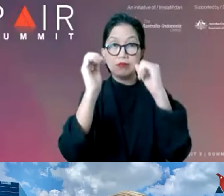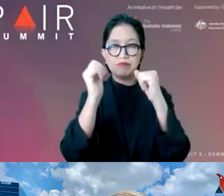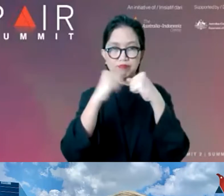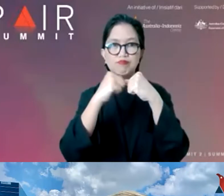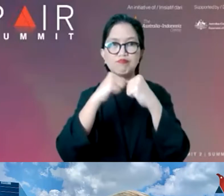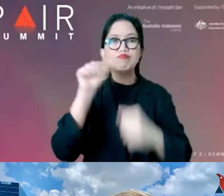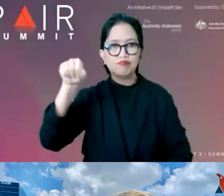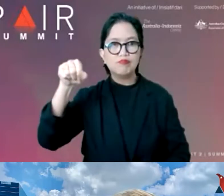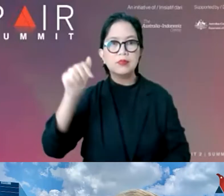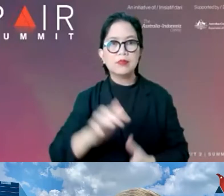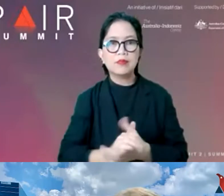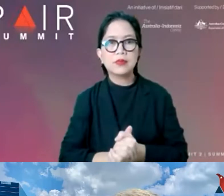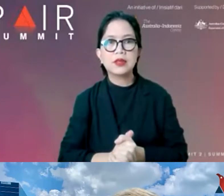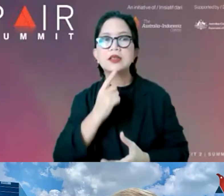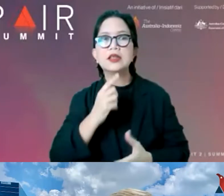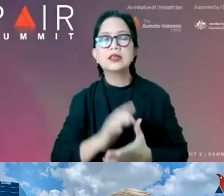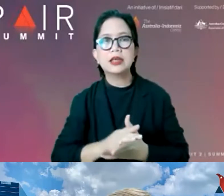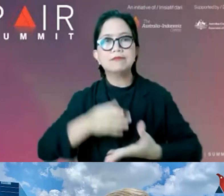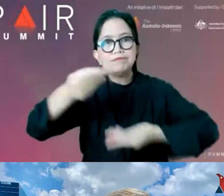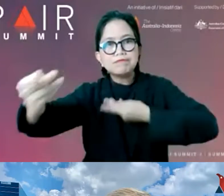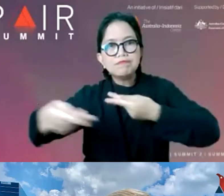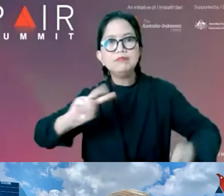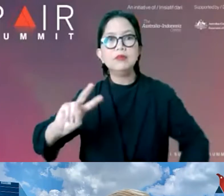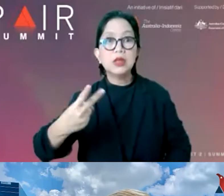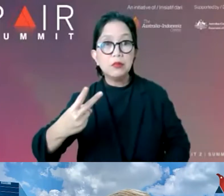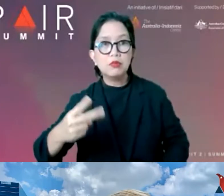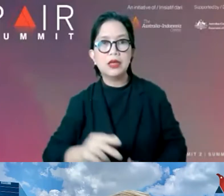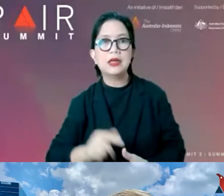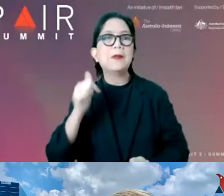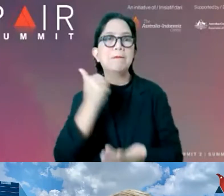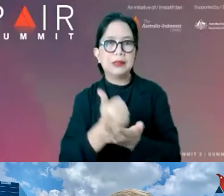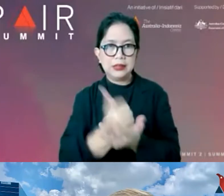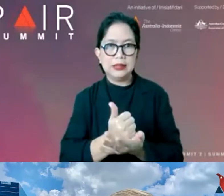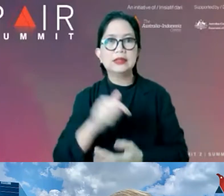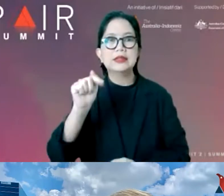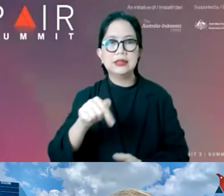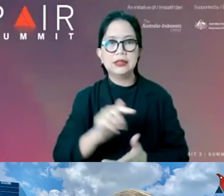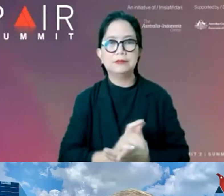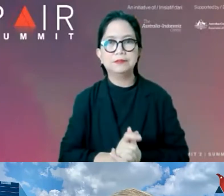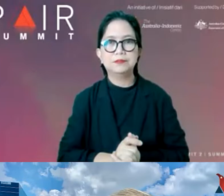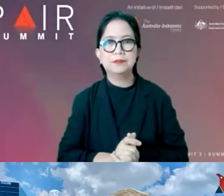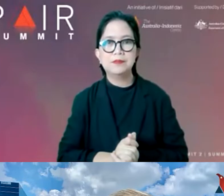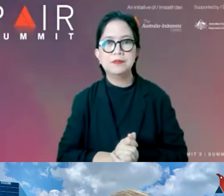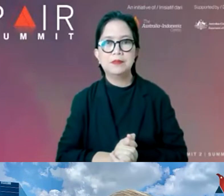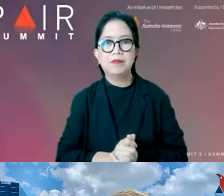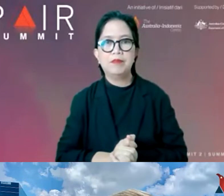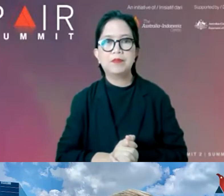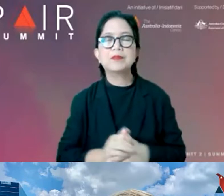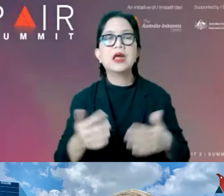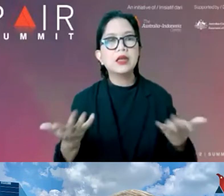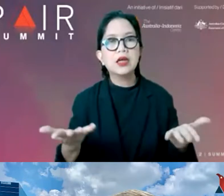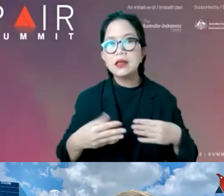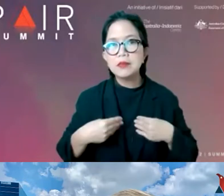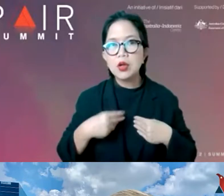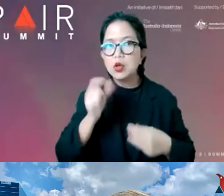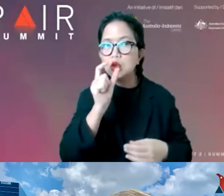puzzle. Of course, before we get to change management, we've got a case for change, and you alluded to this earlier, Helen, about what